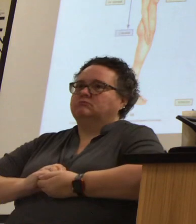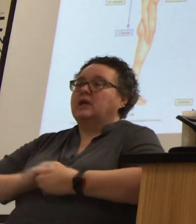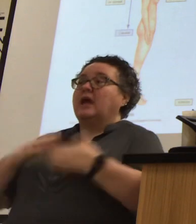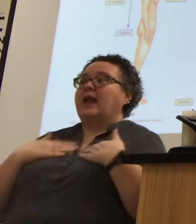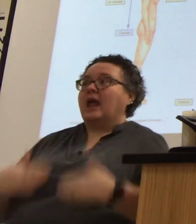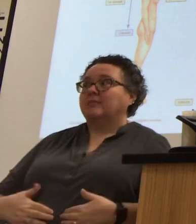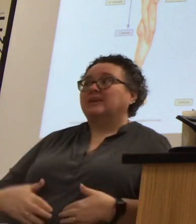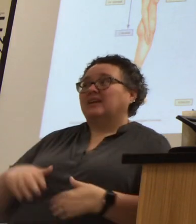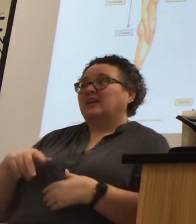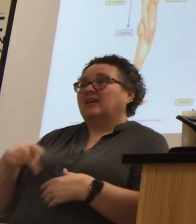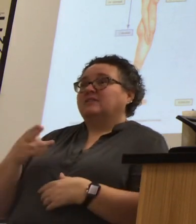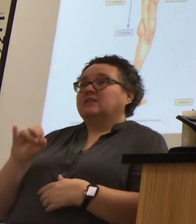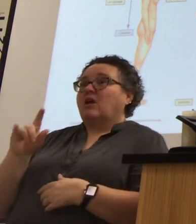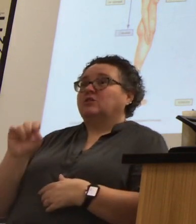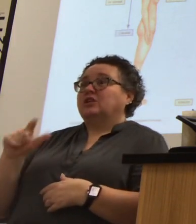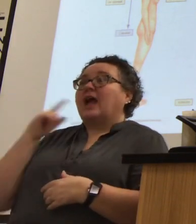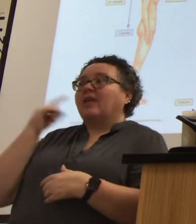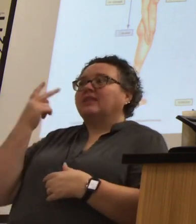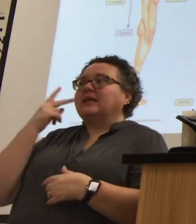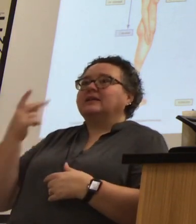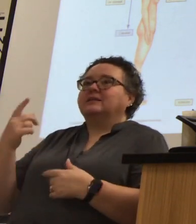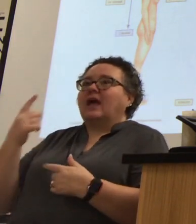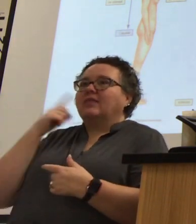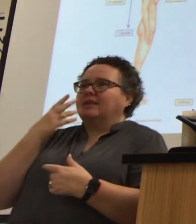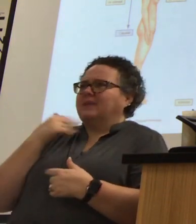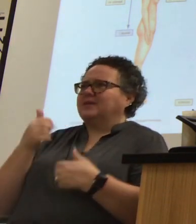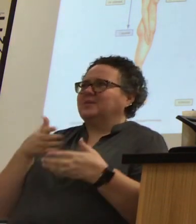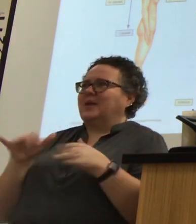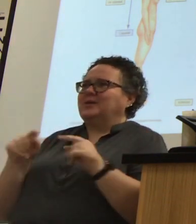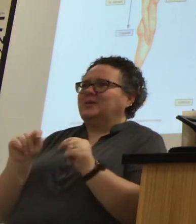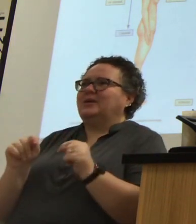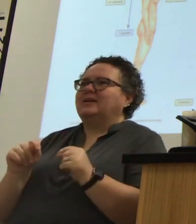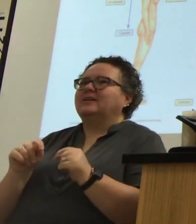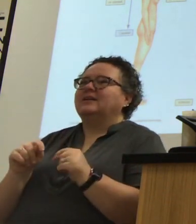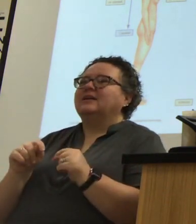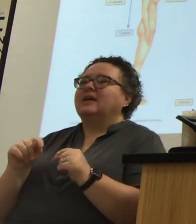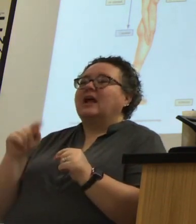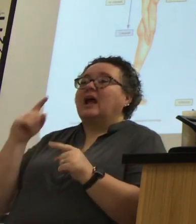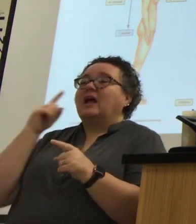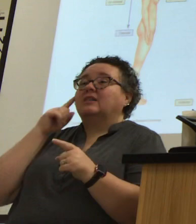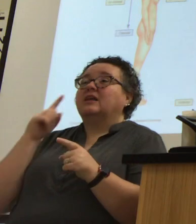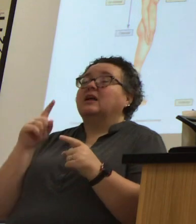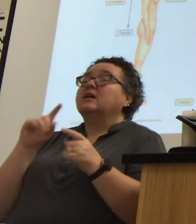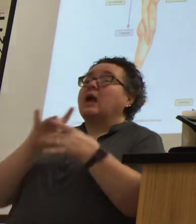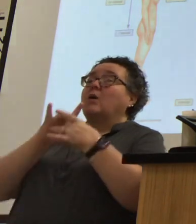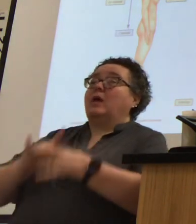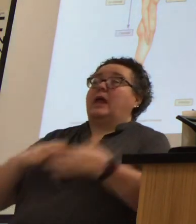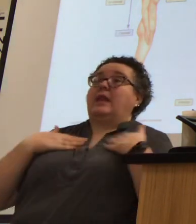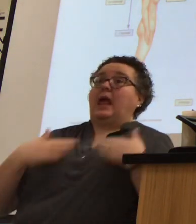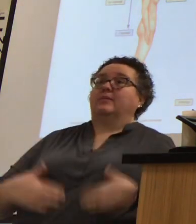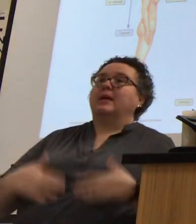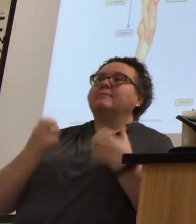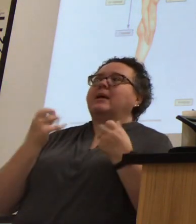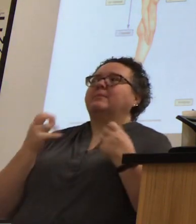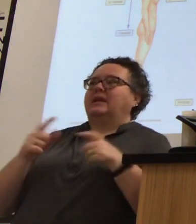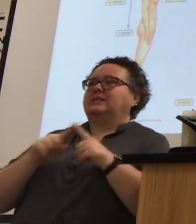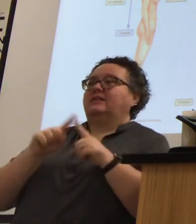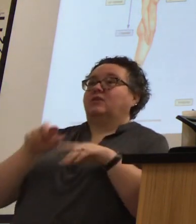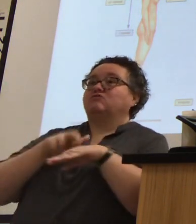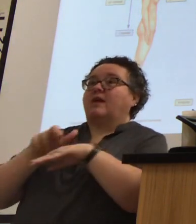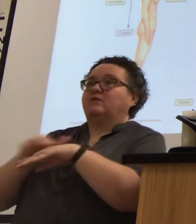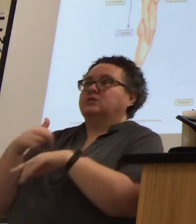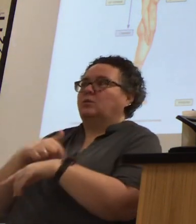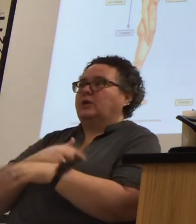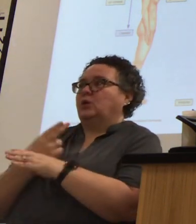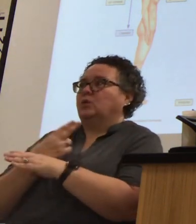think, the best way to do it. Now, in terms of getting back to anatomy, there's a lot of terms of reference that we use so